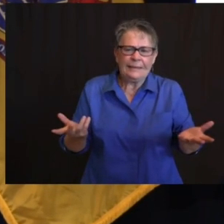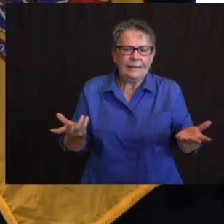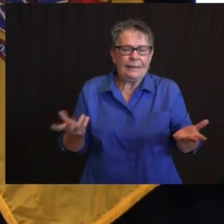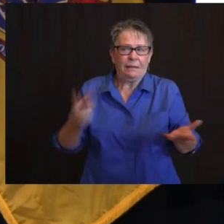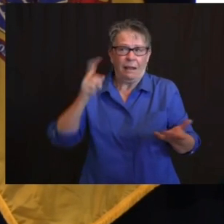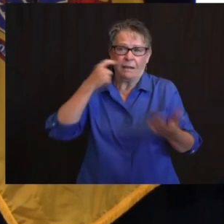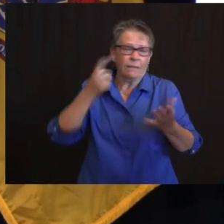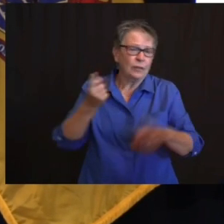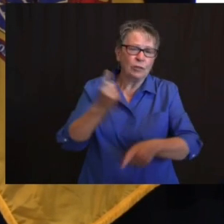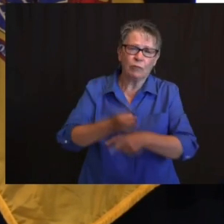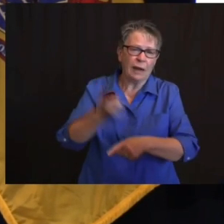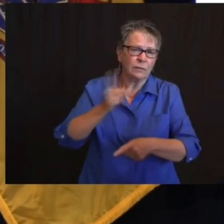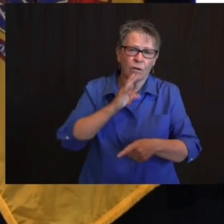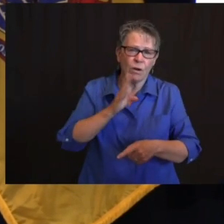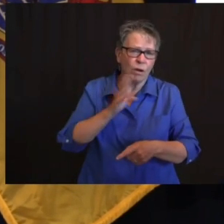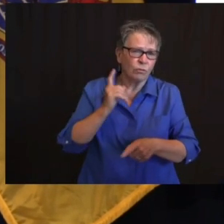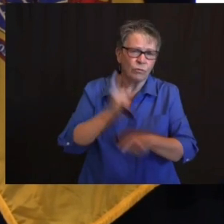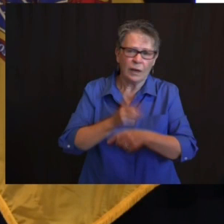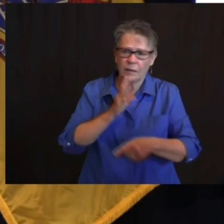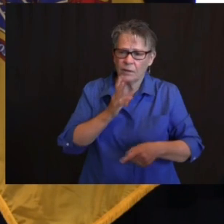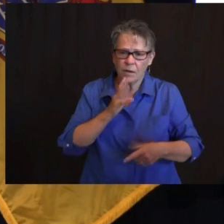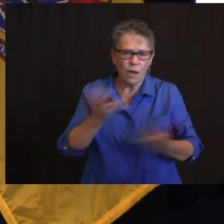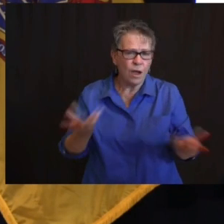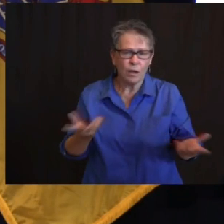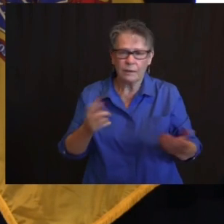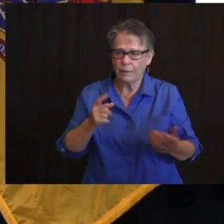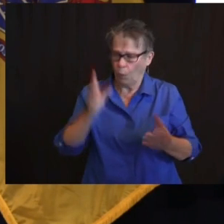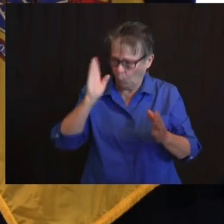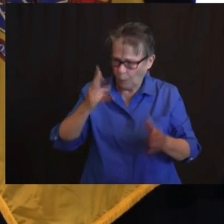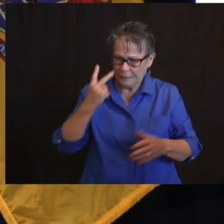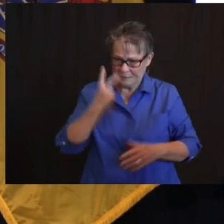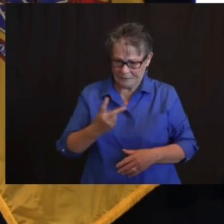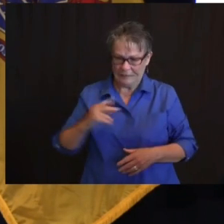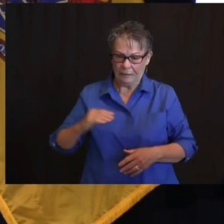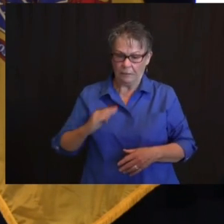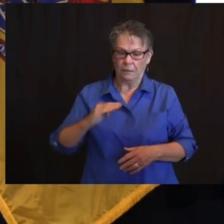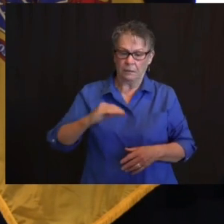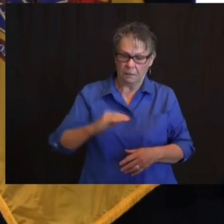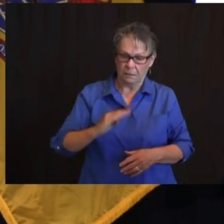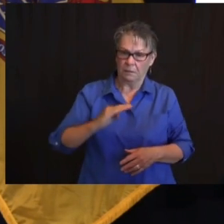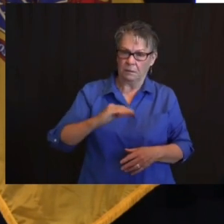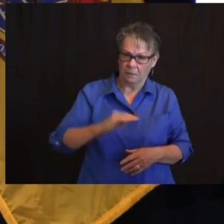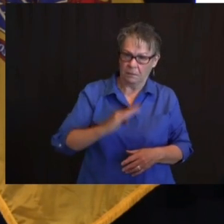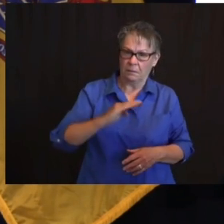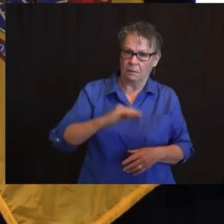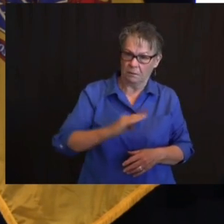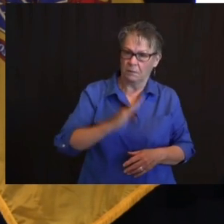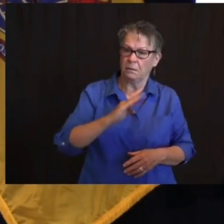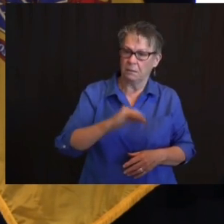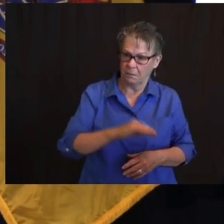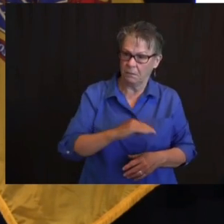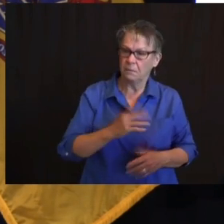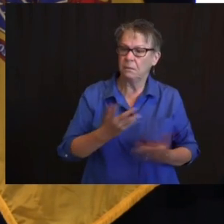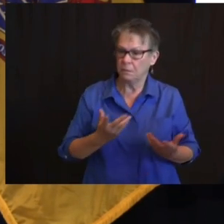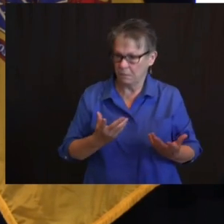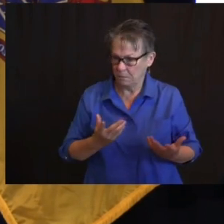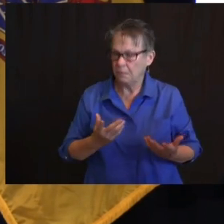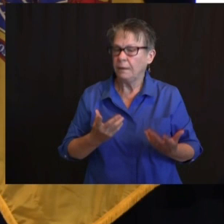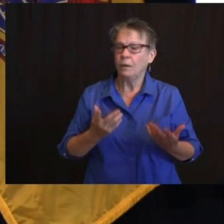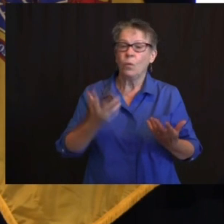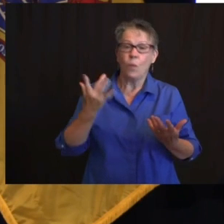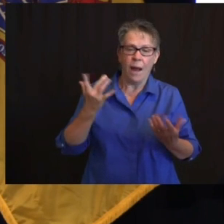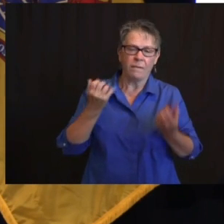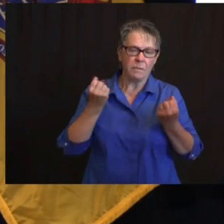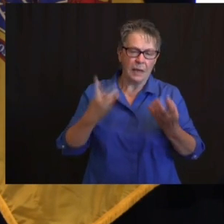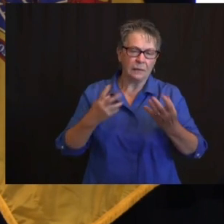we look at these blips that go up, there are a bunch of different reasons why they can go up. They can go up for anything from stuff that really doesn't